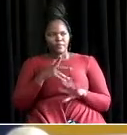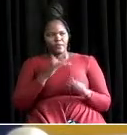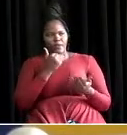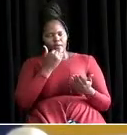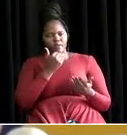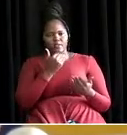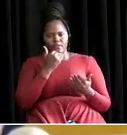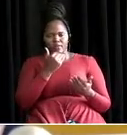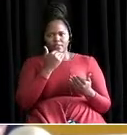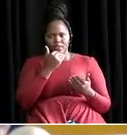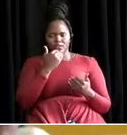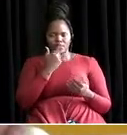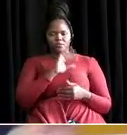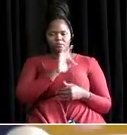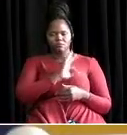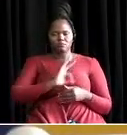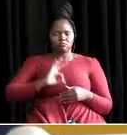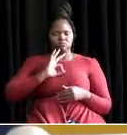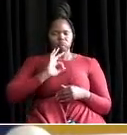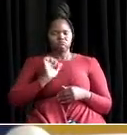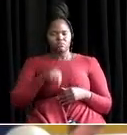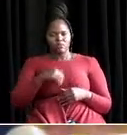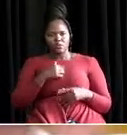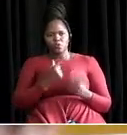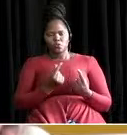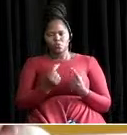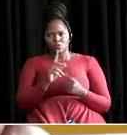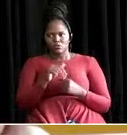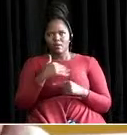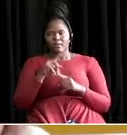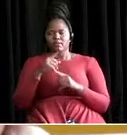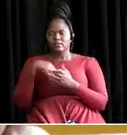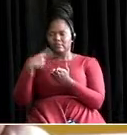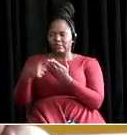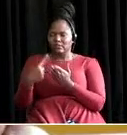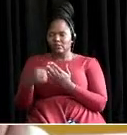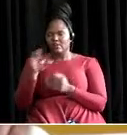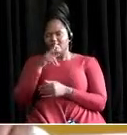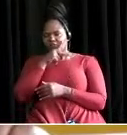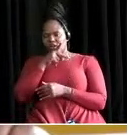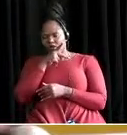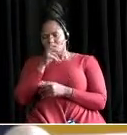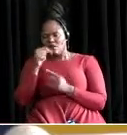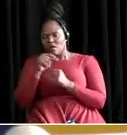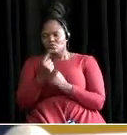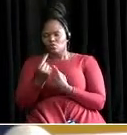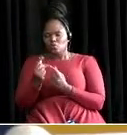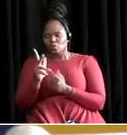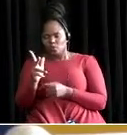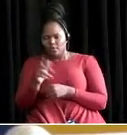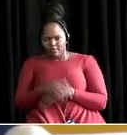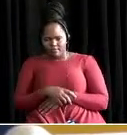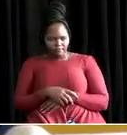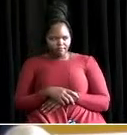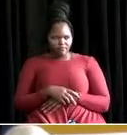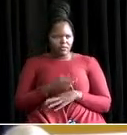Thank you, His Worship. You can do that, but the discussion on Friday, you can check the report, His Worship.